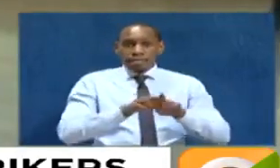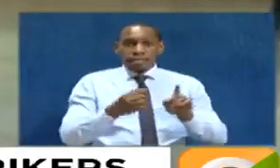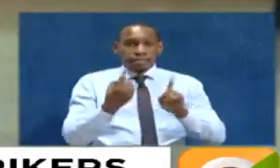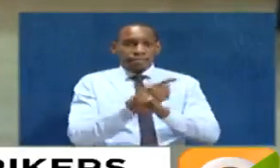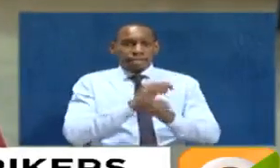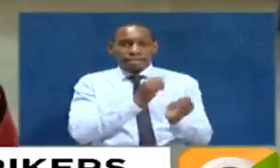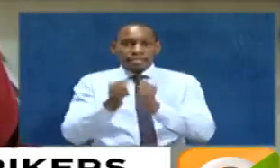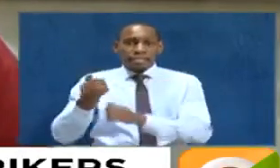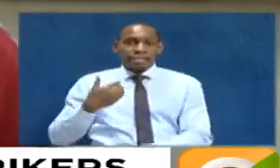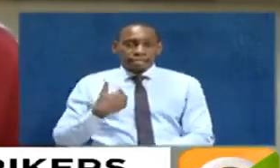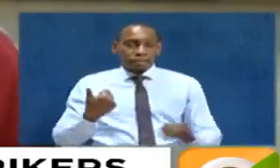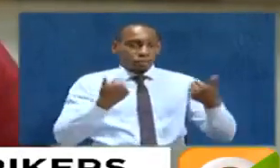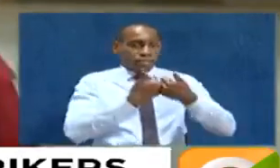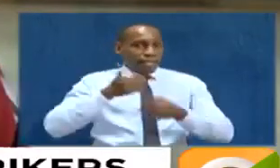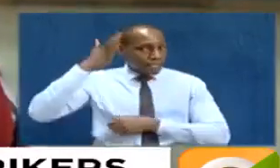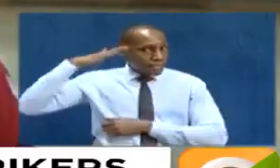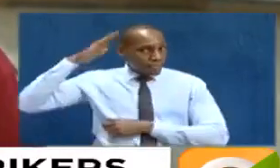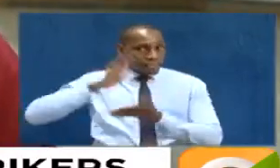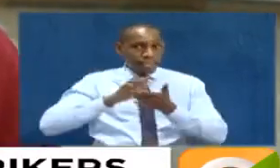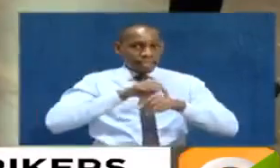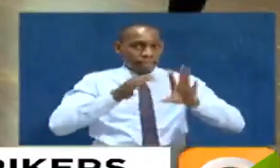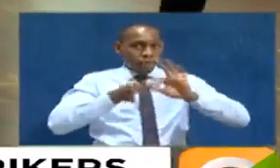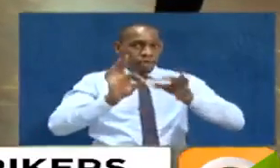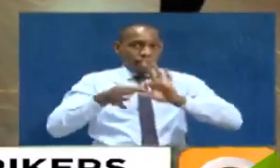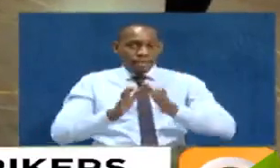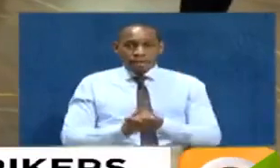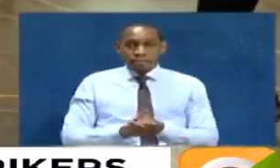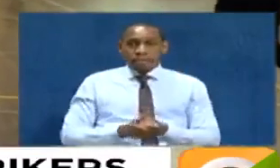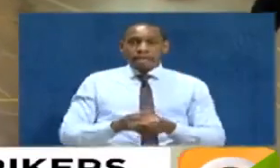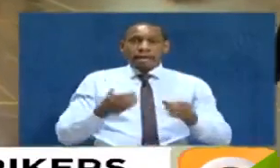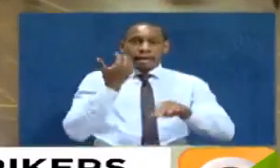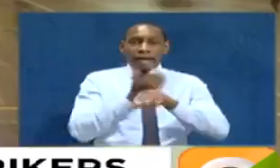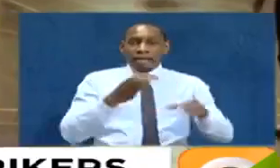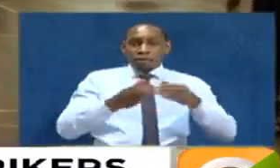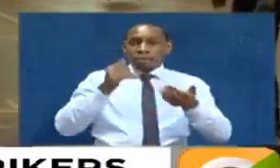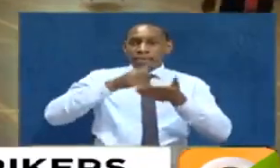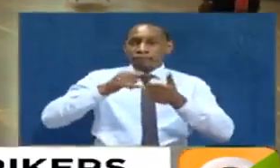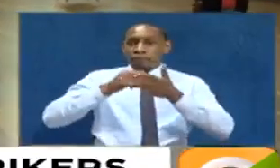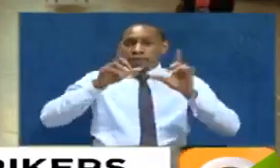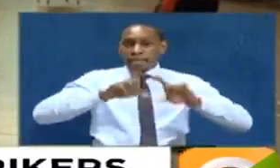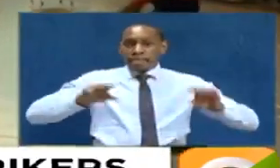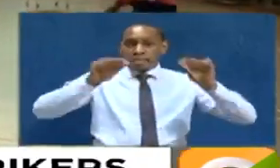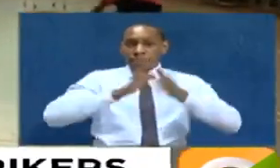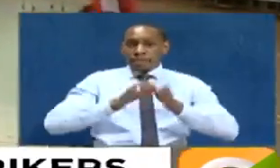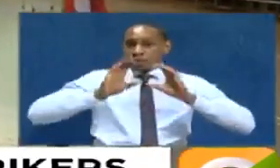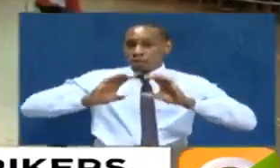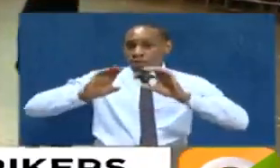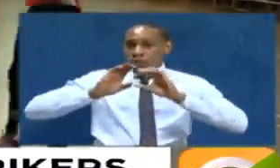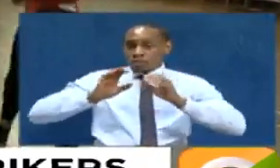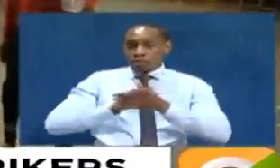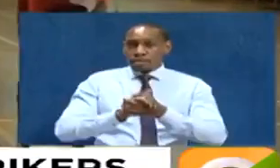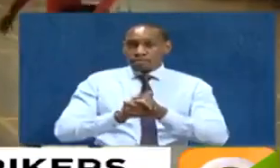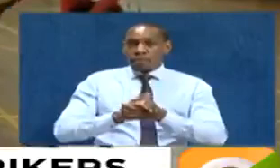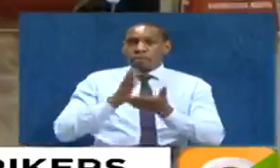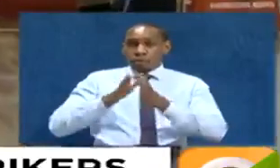different strategy to face Brazil during the Olympics. The tough group also has hosts Japan. Luis Omar and his team